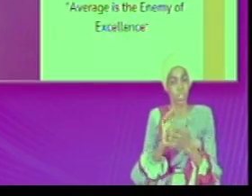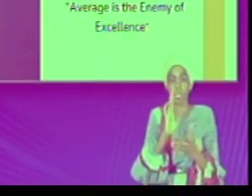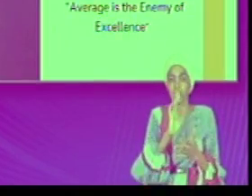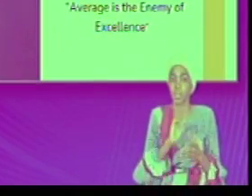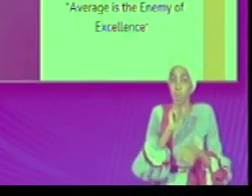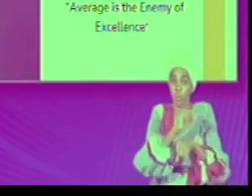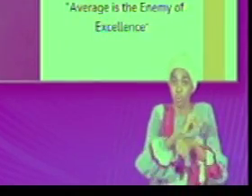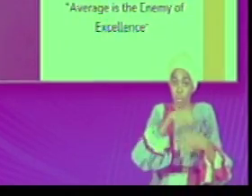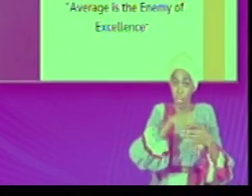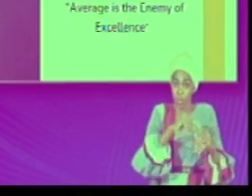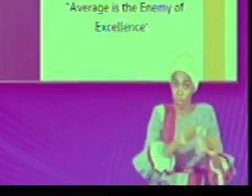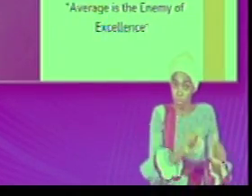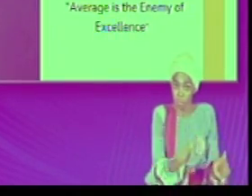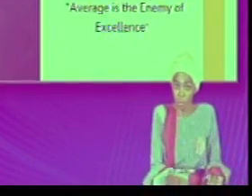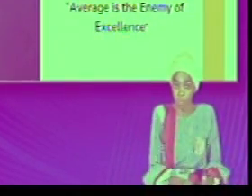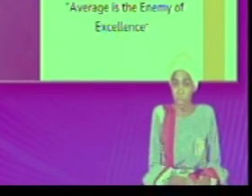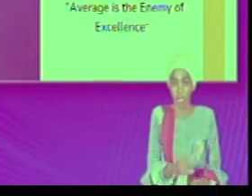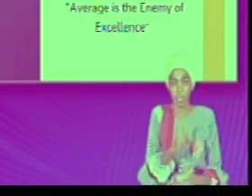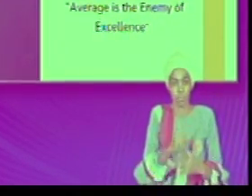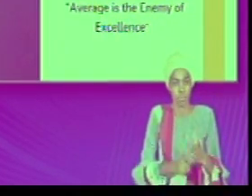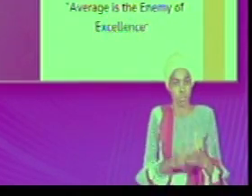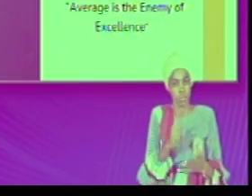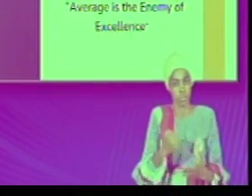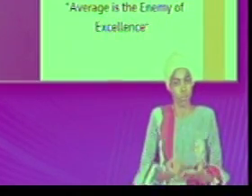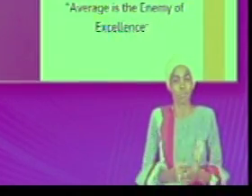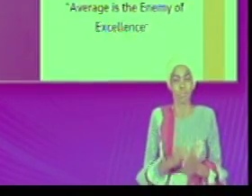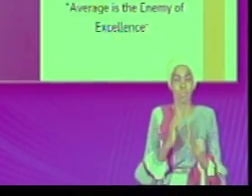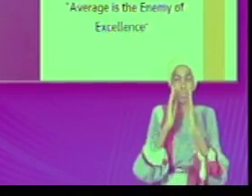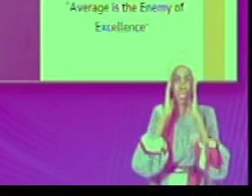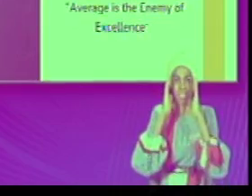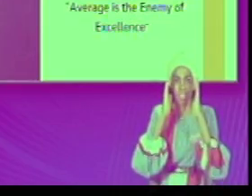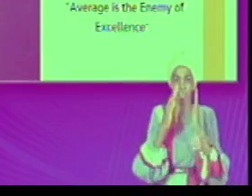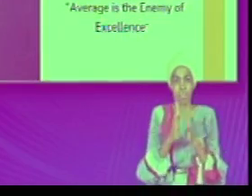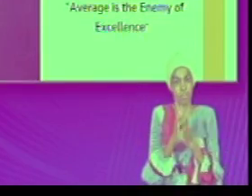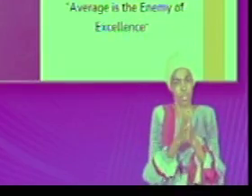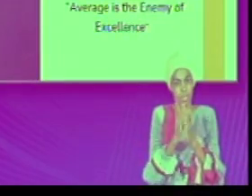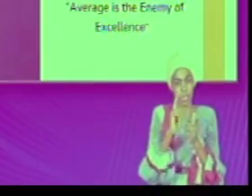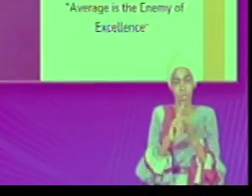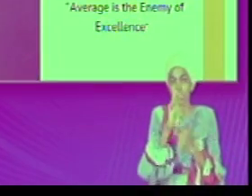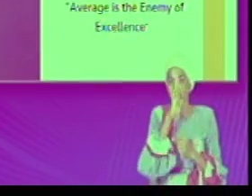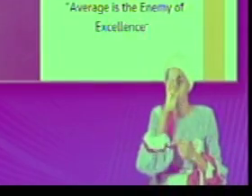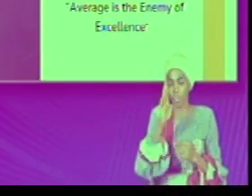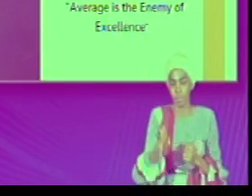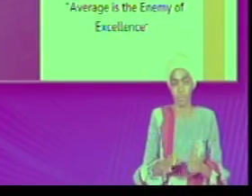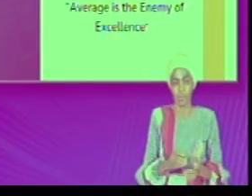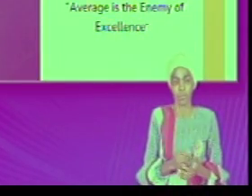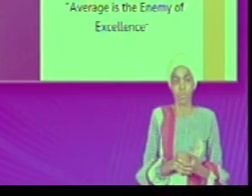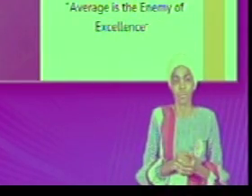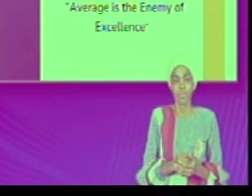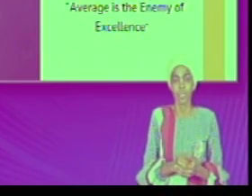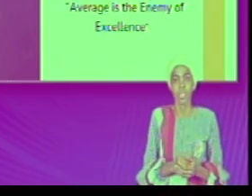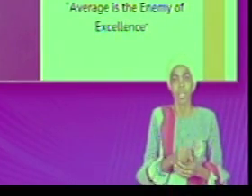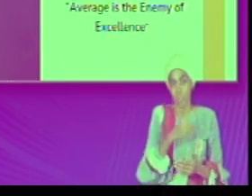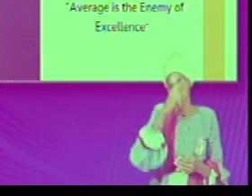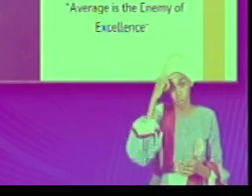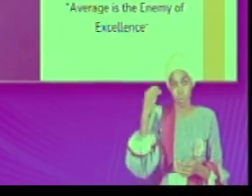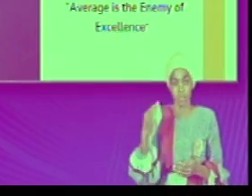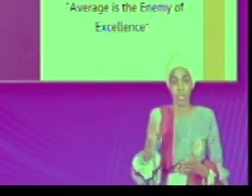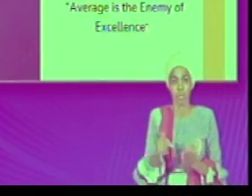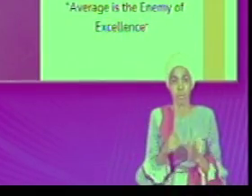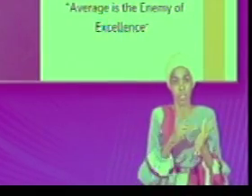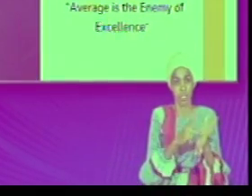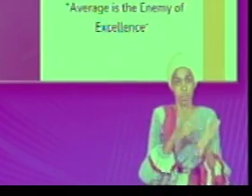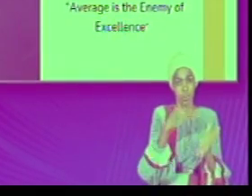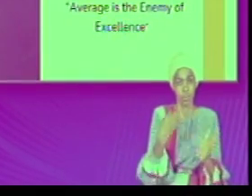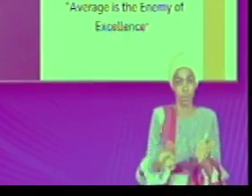be. And so that you can have a good picture of what excellence is, because the standard of excellence is based